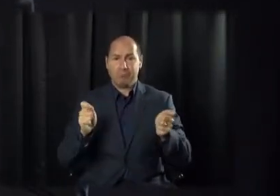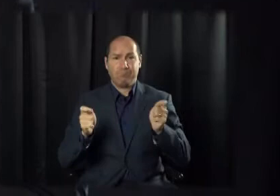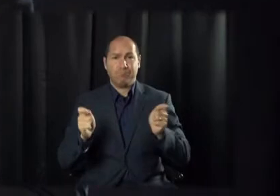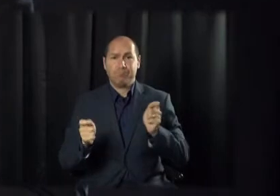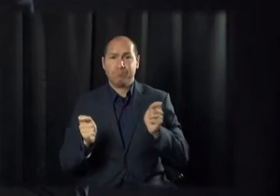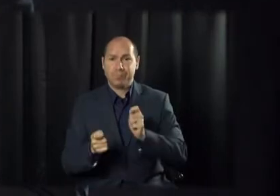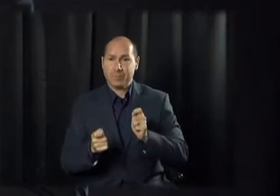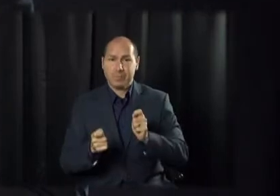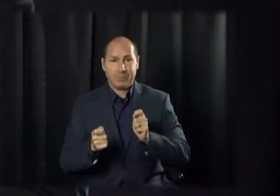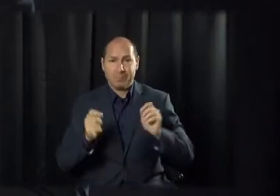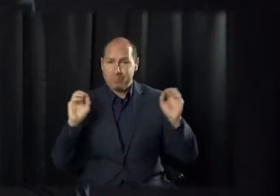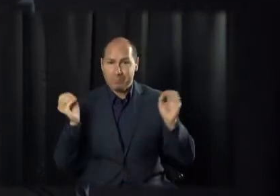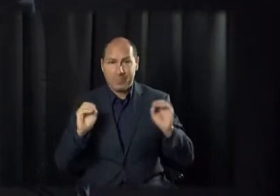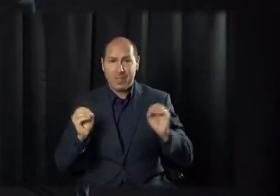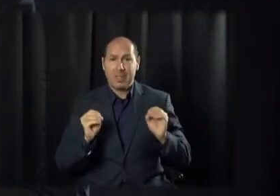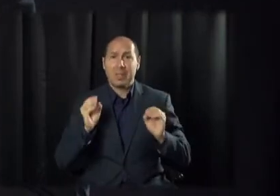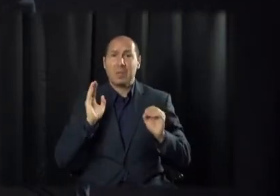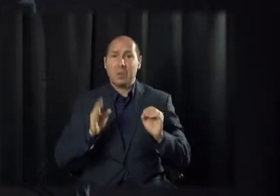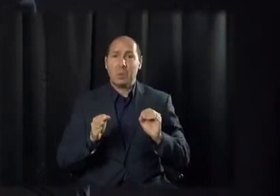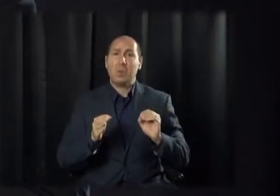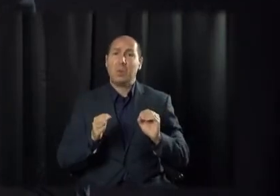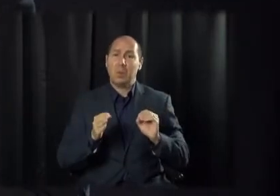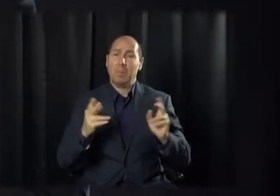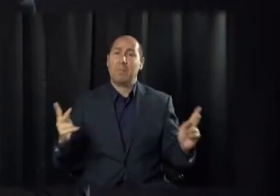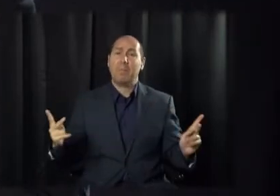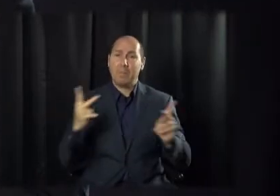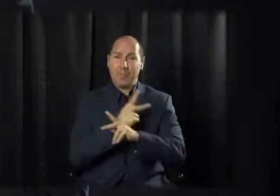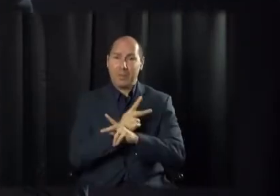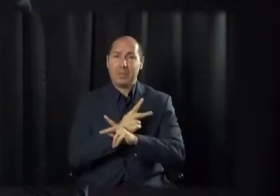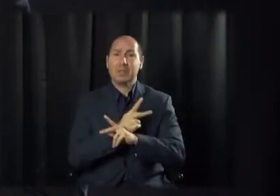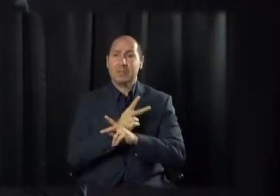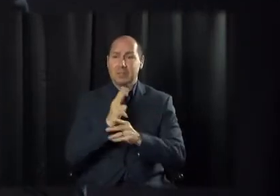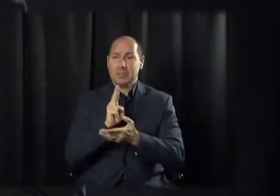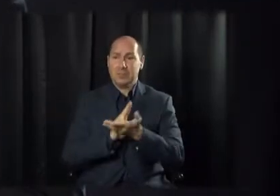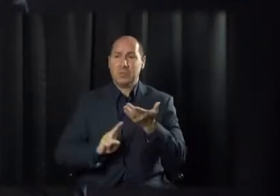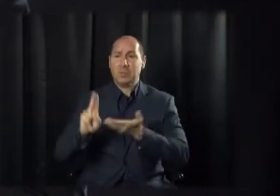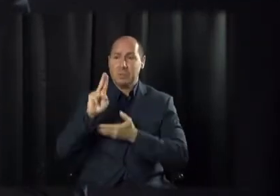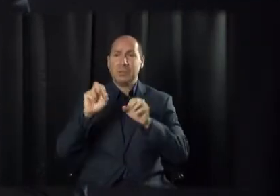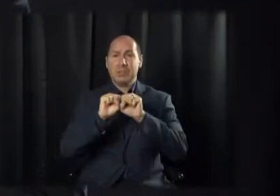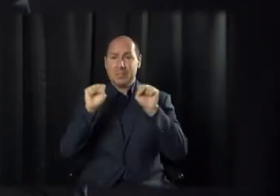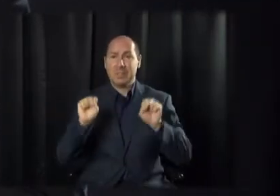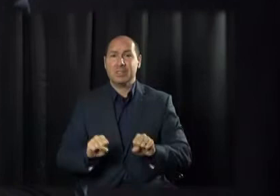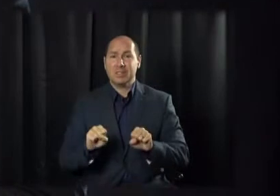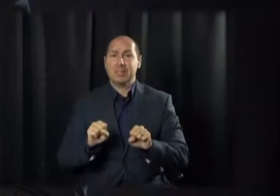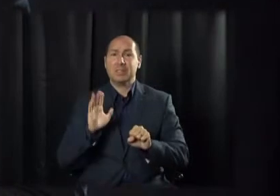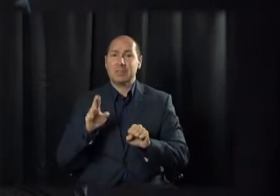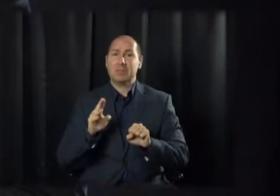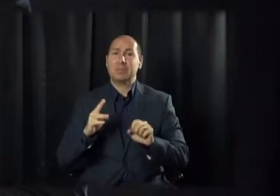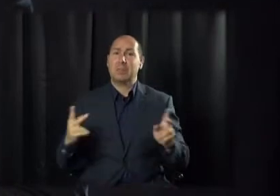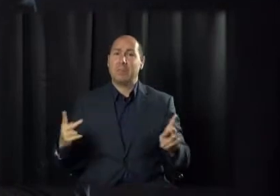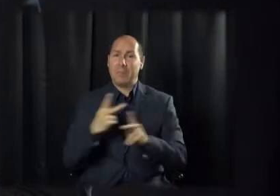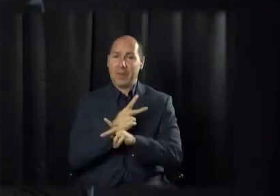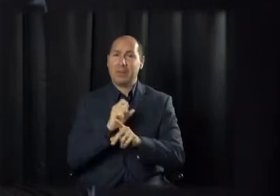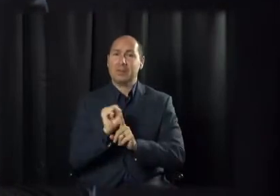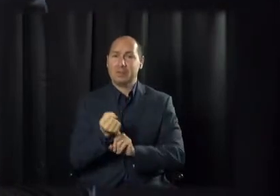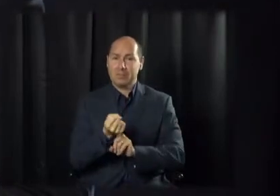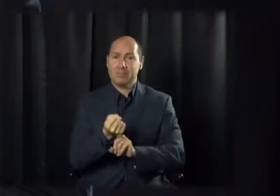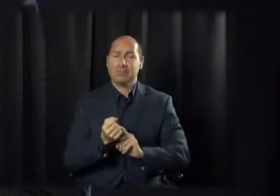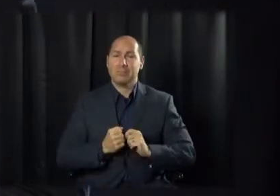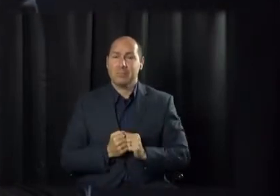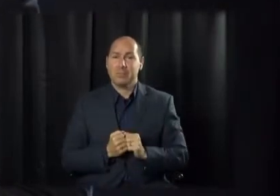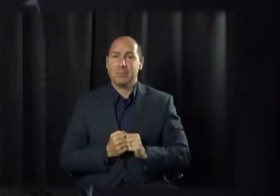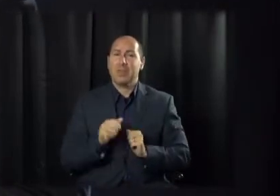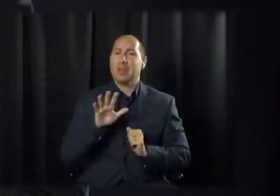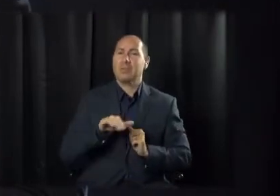bigger number. And that's what's going to really cause the university system some serious problems going forward. There's about